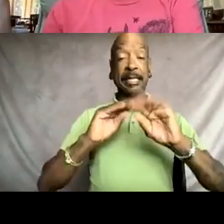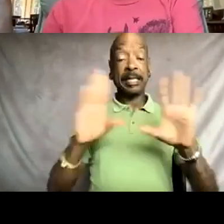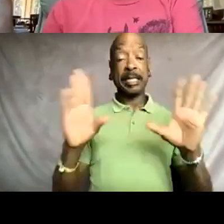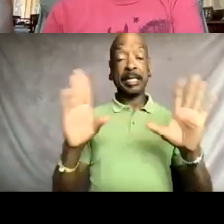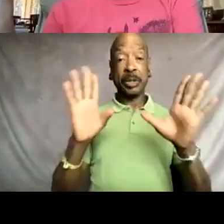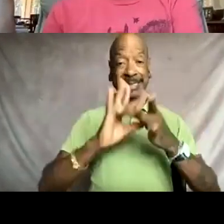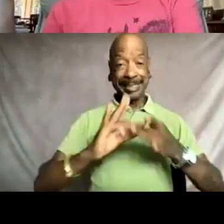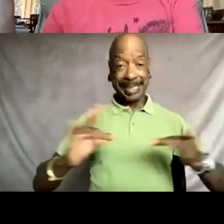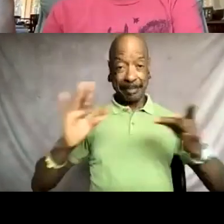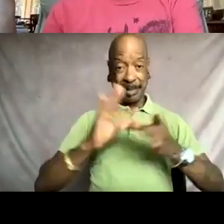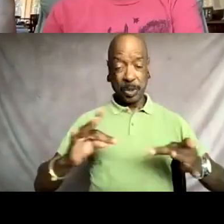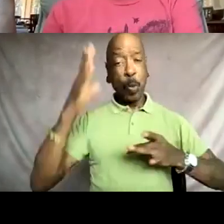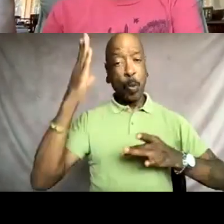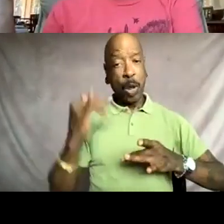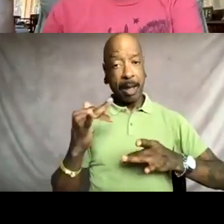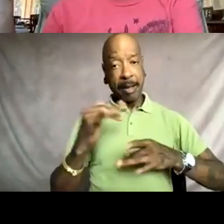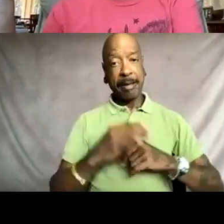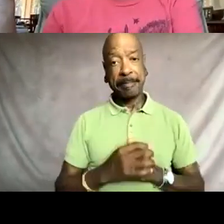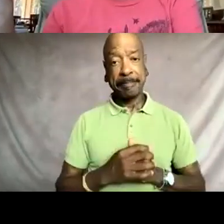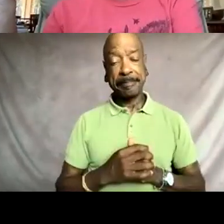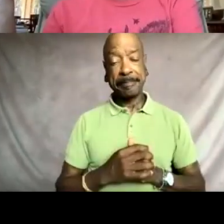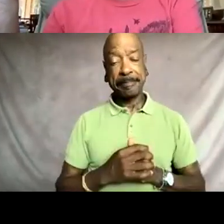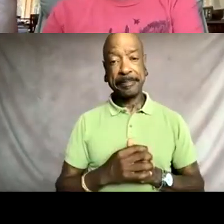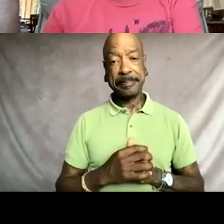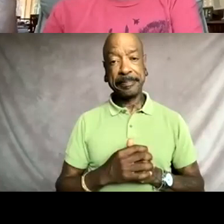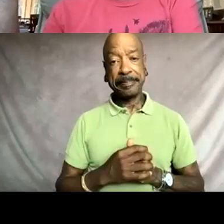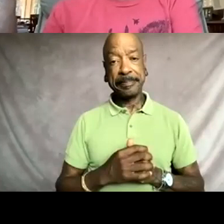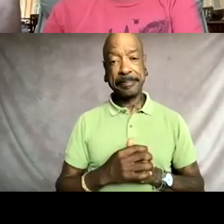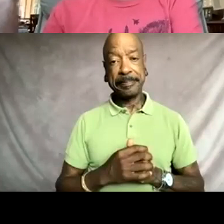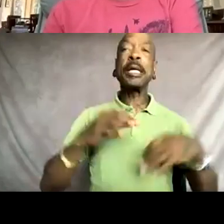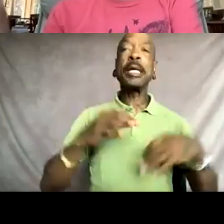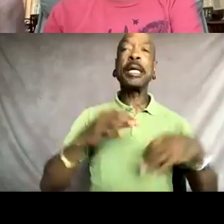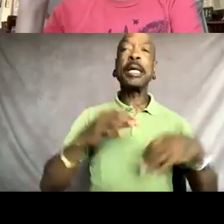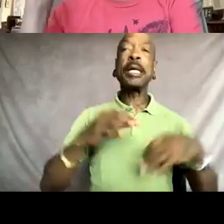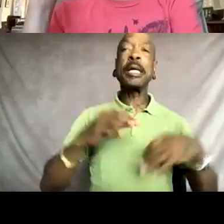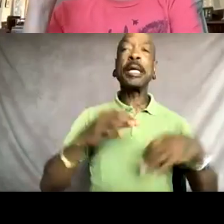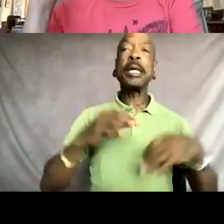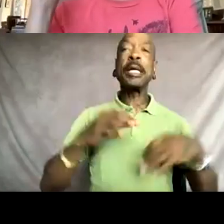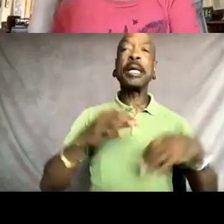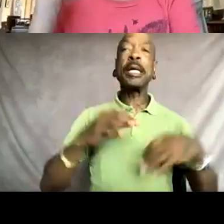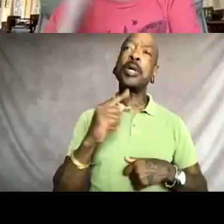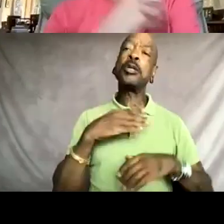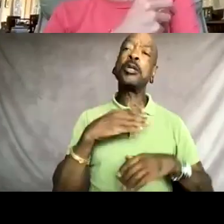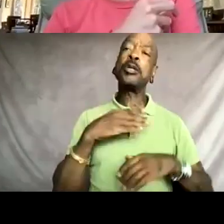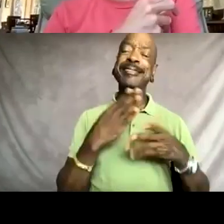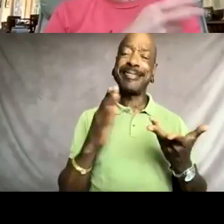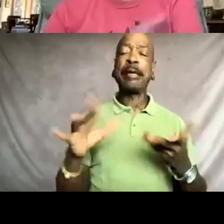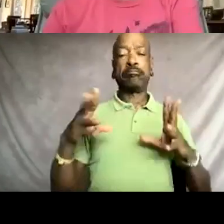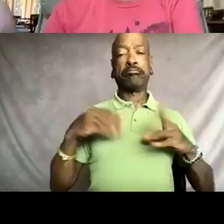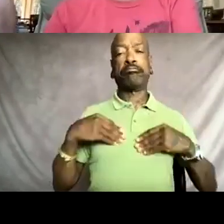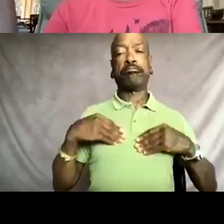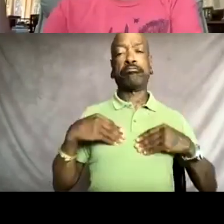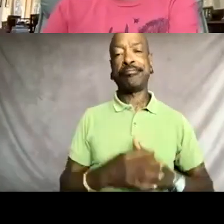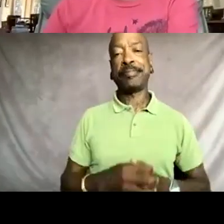we're doing that. And a lot of times courts will be like, okay, that's reasonable. You're trying to protect affordable housing. We can see why you don't want